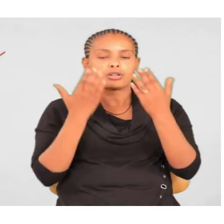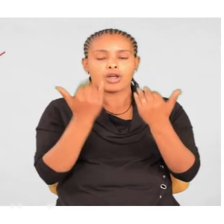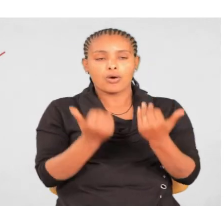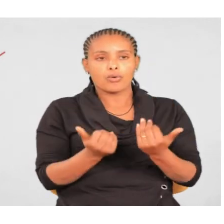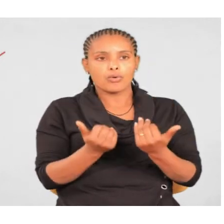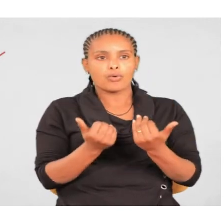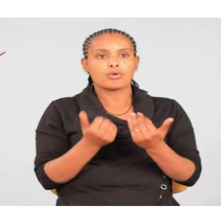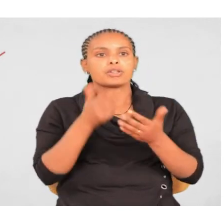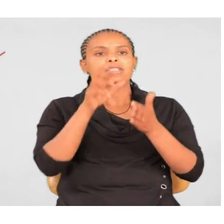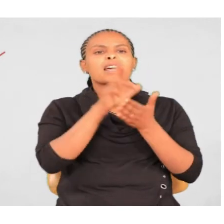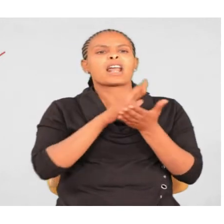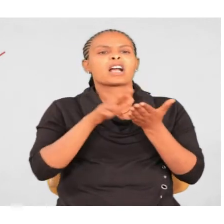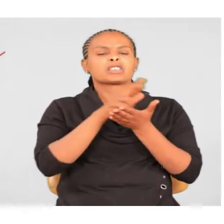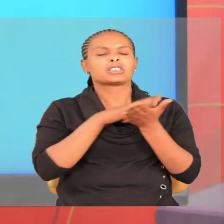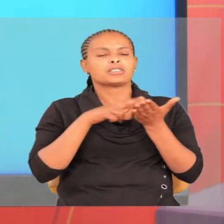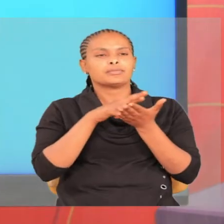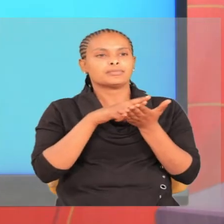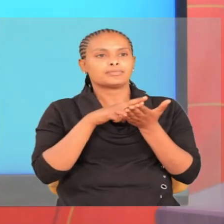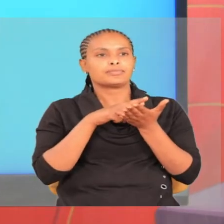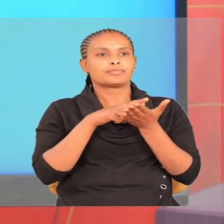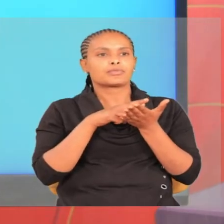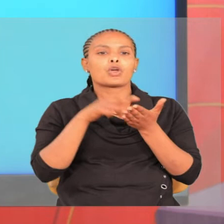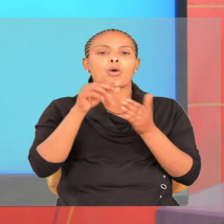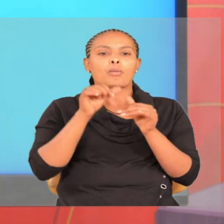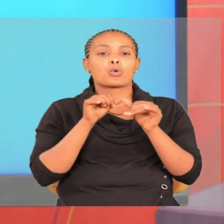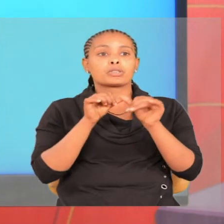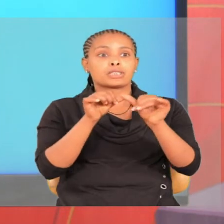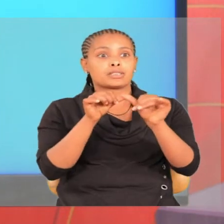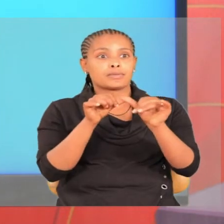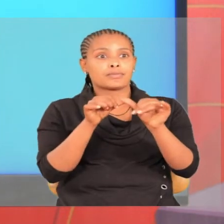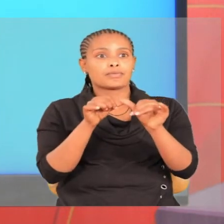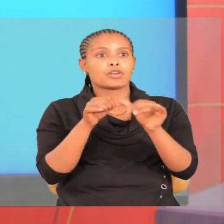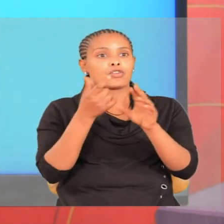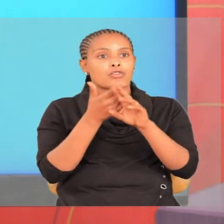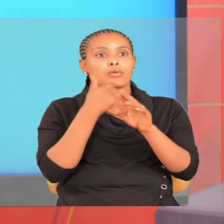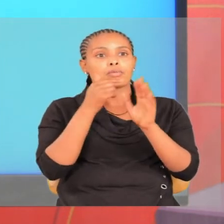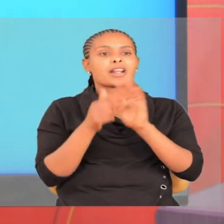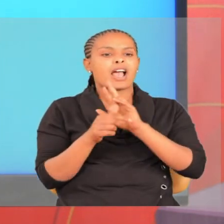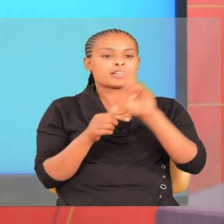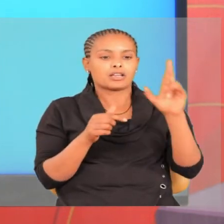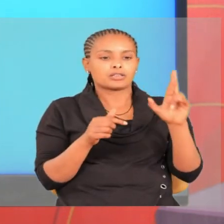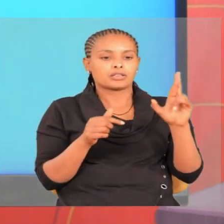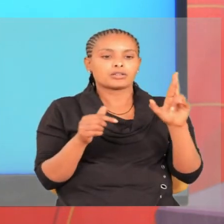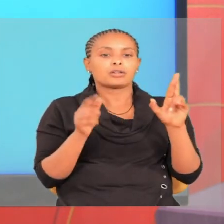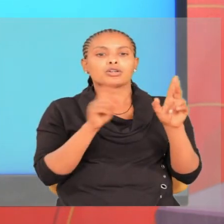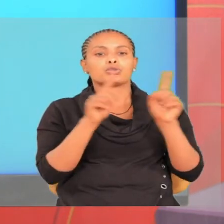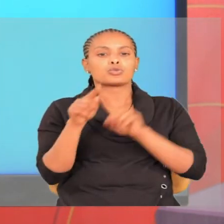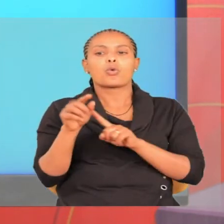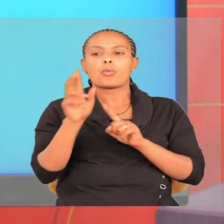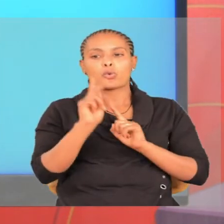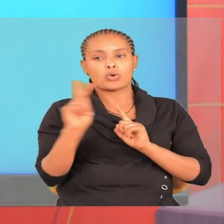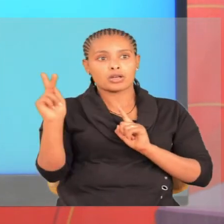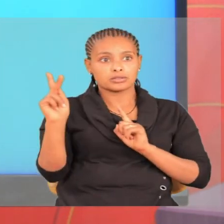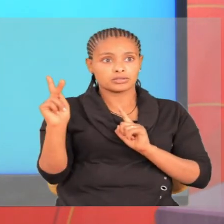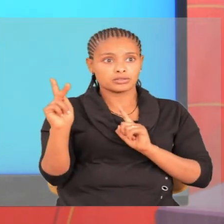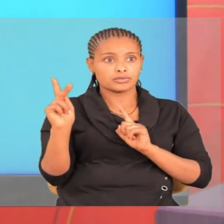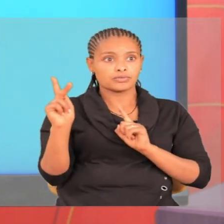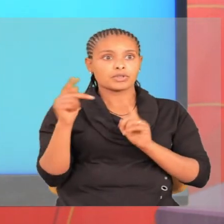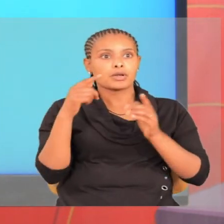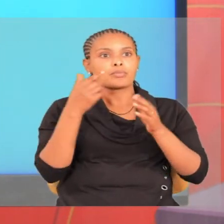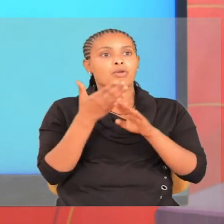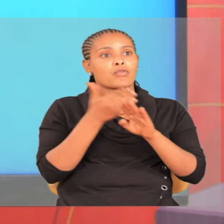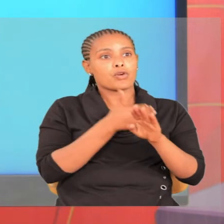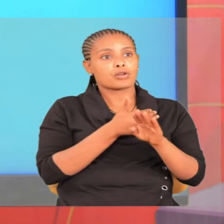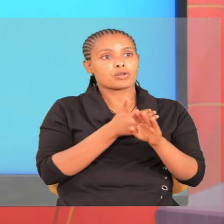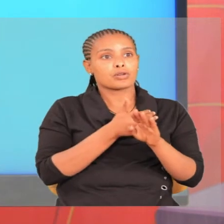Now the reaction proceeds from reactants into products